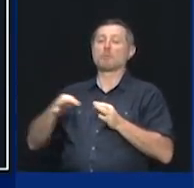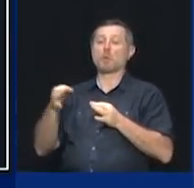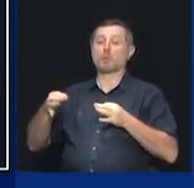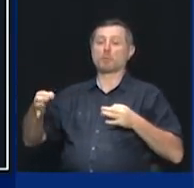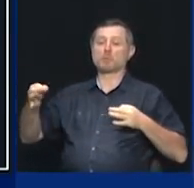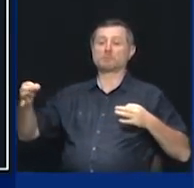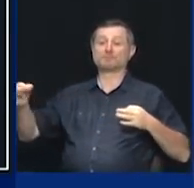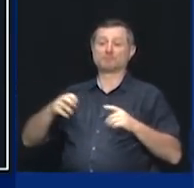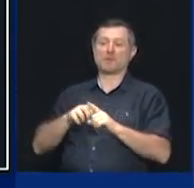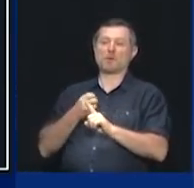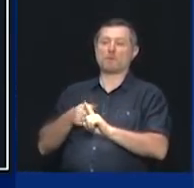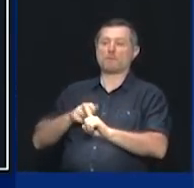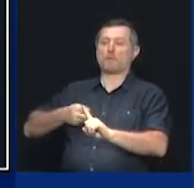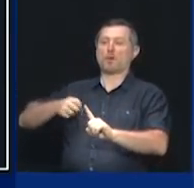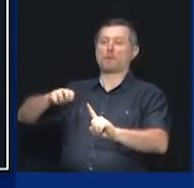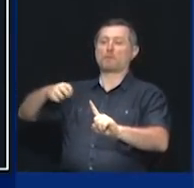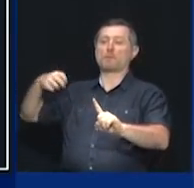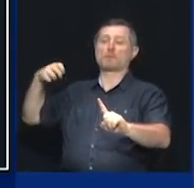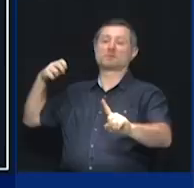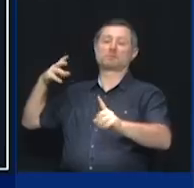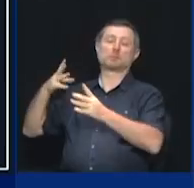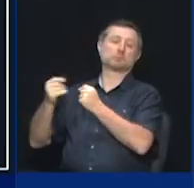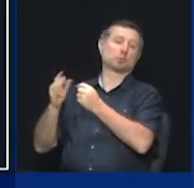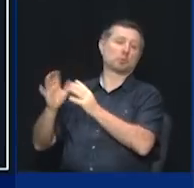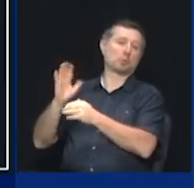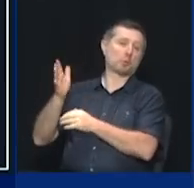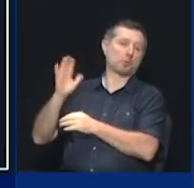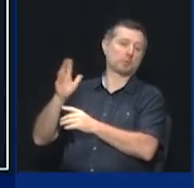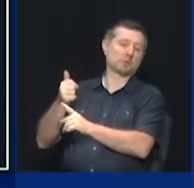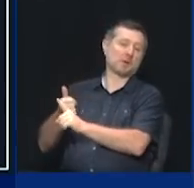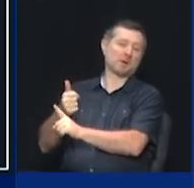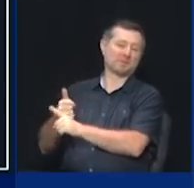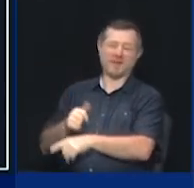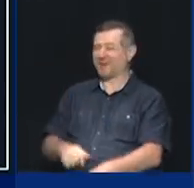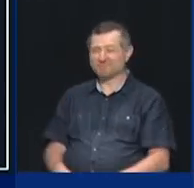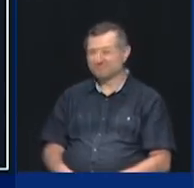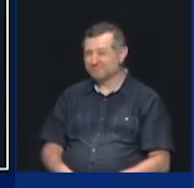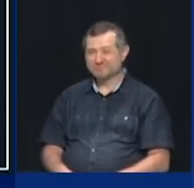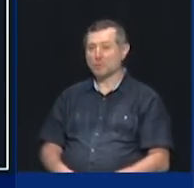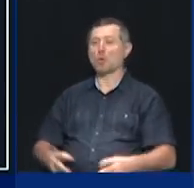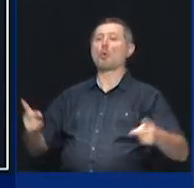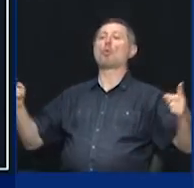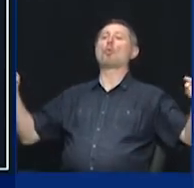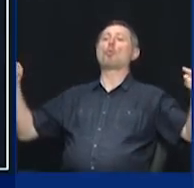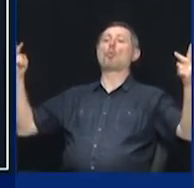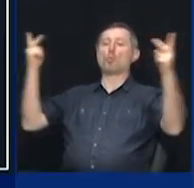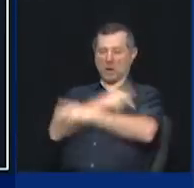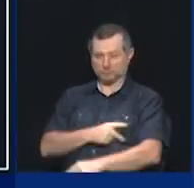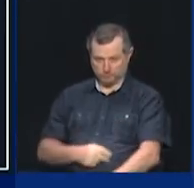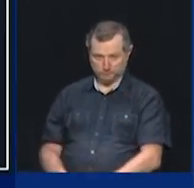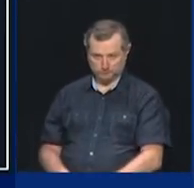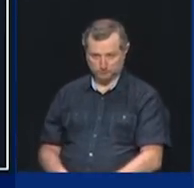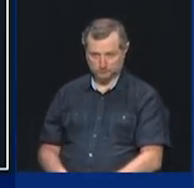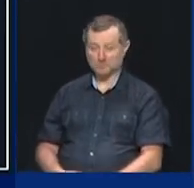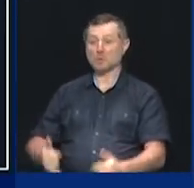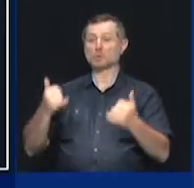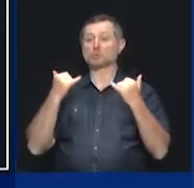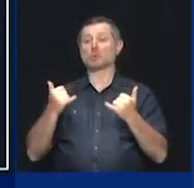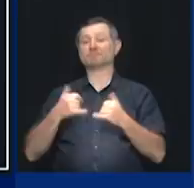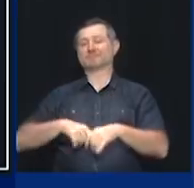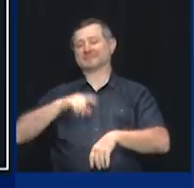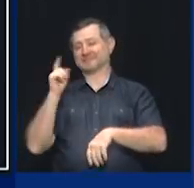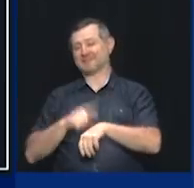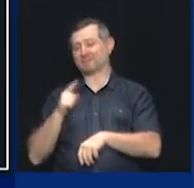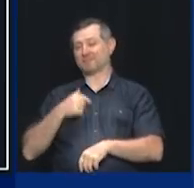it's going to go away. It never goes away. It gets worse. It's time to step up and